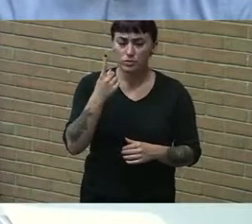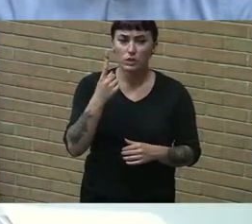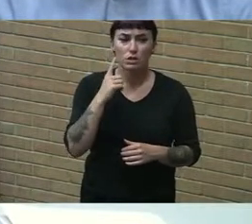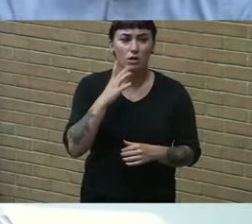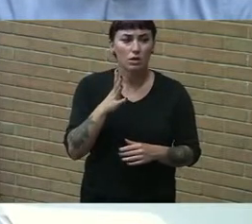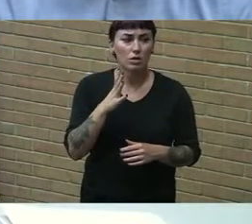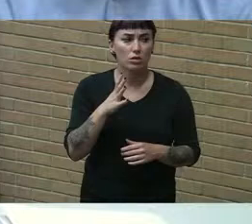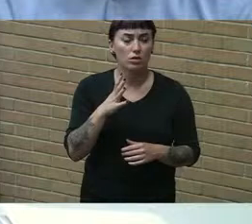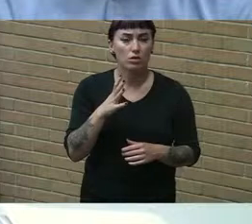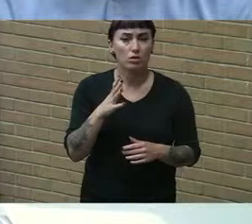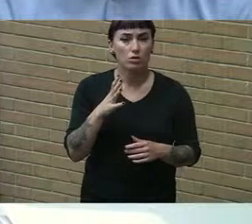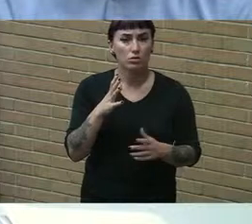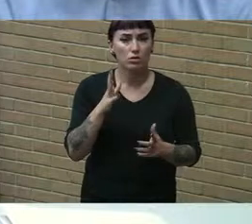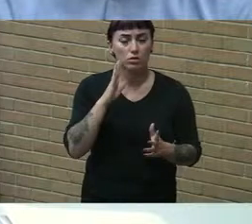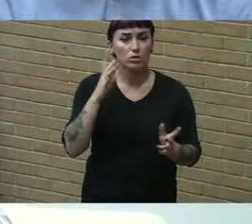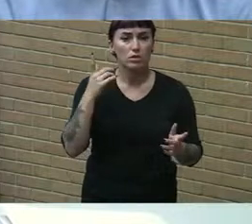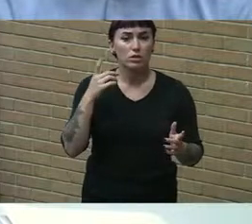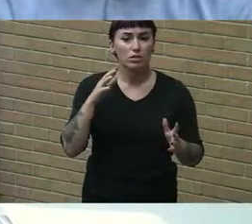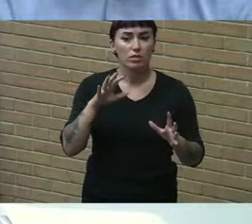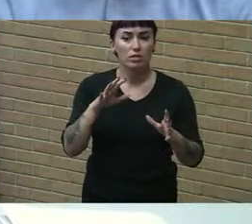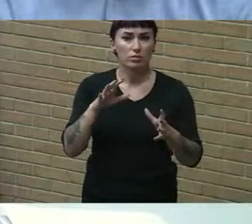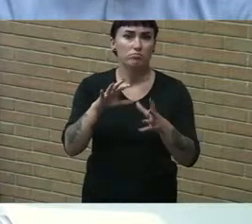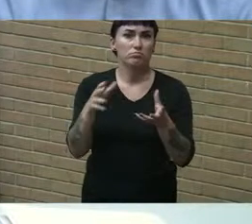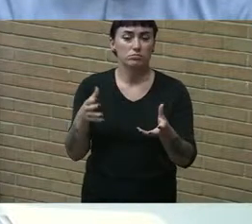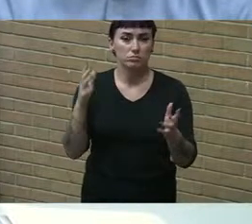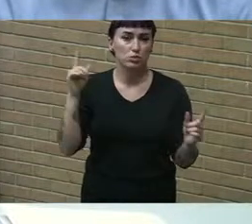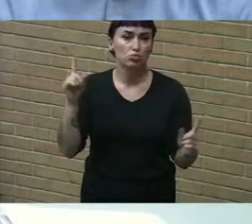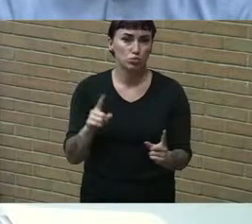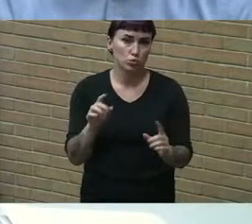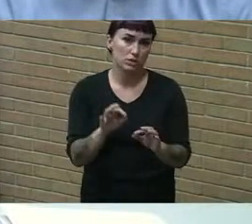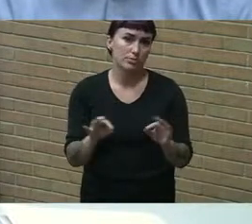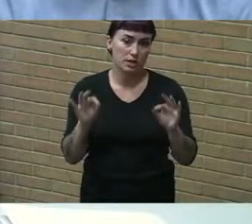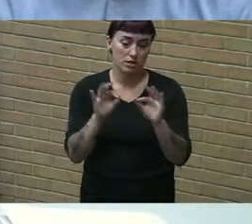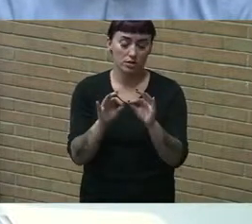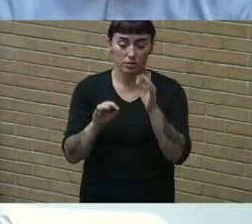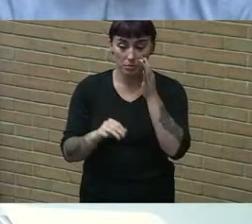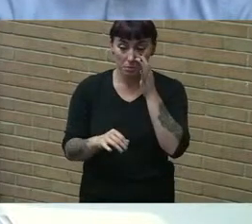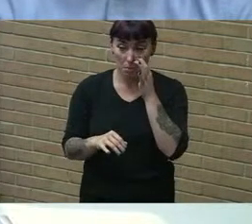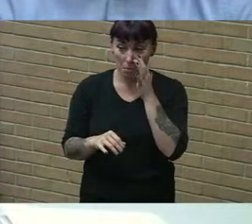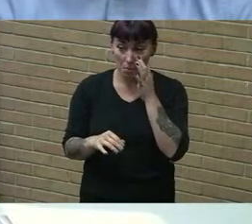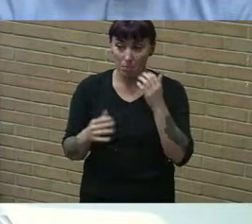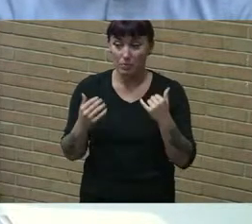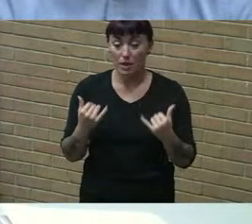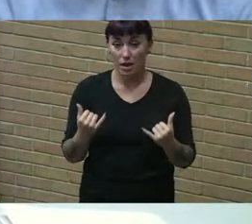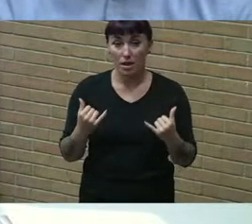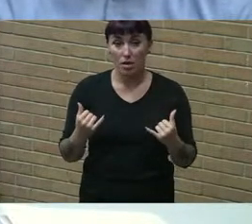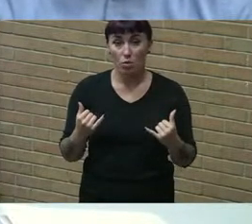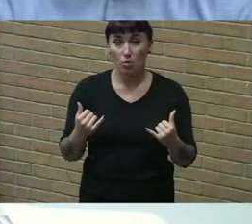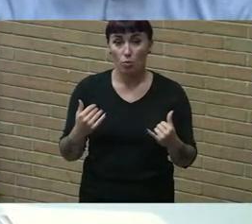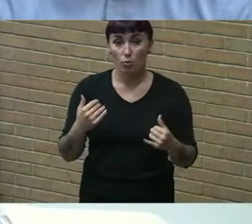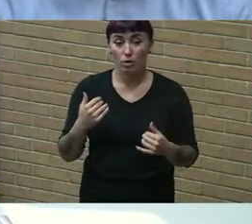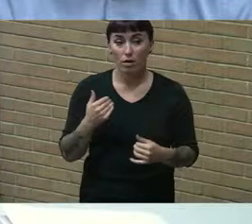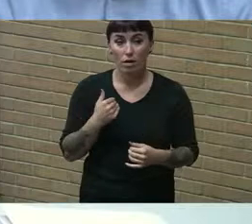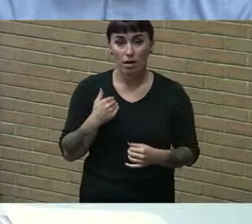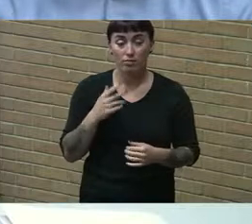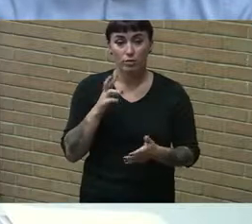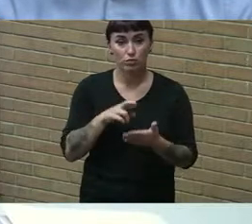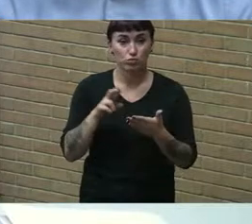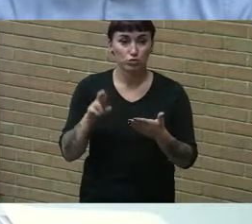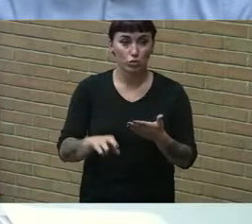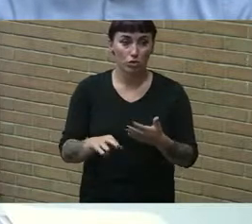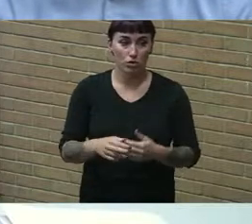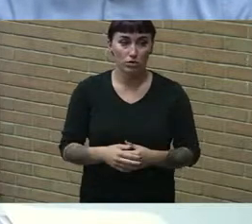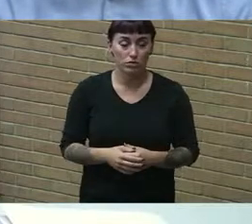the mass has been reduced substantially. And in essence, now we have, as a